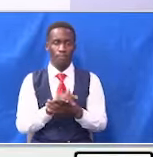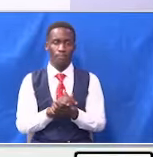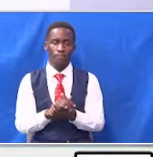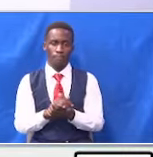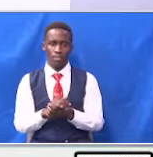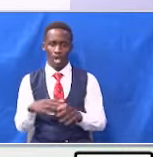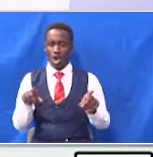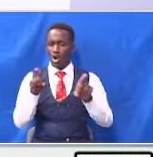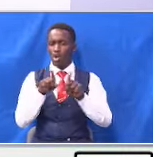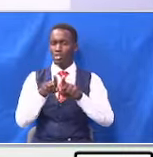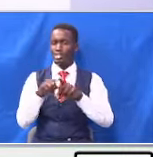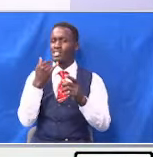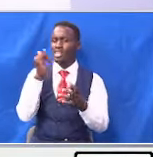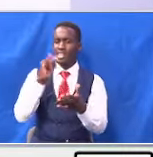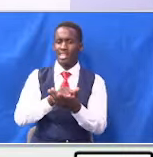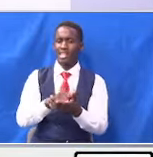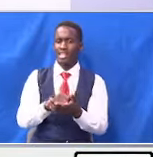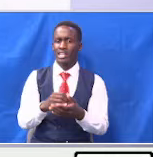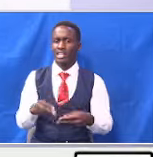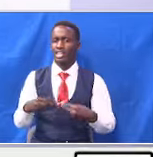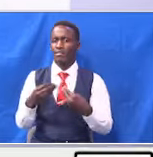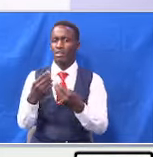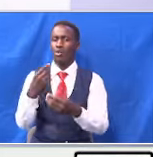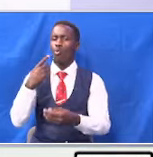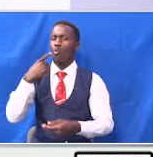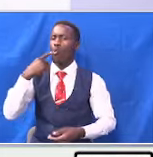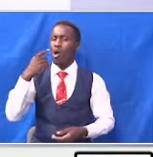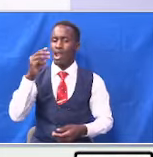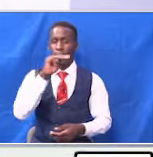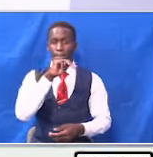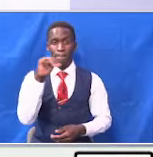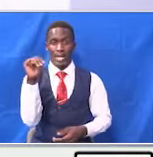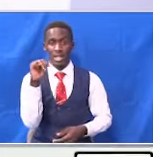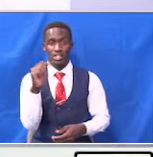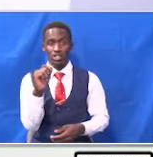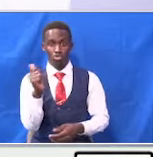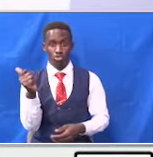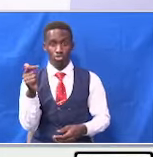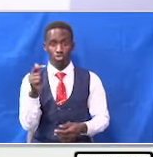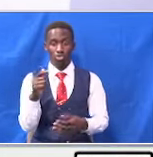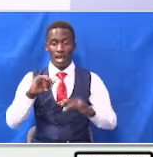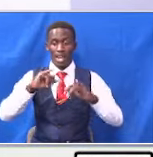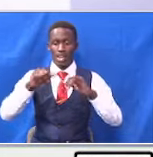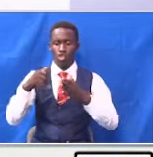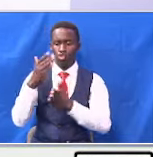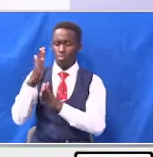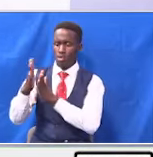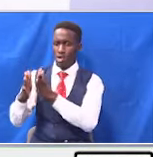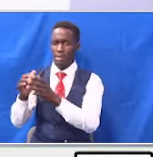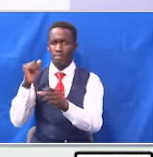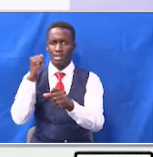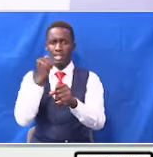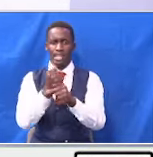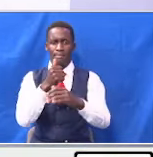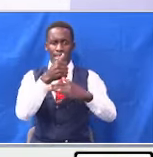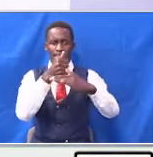And he also said he had committed 100 million, I think, shillings to a new program to be undertaken by his